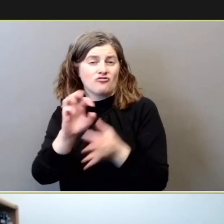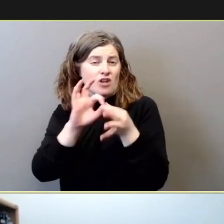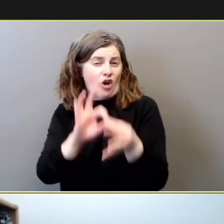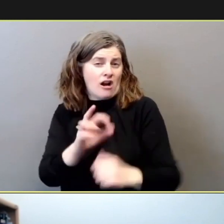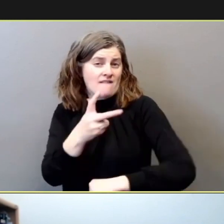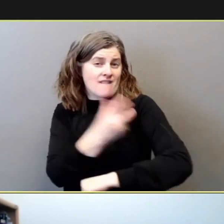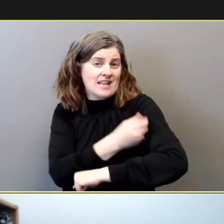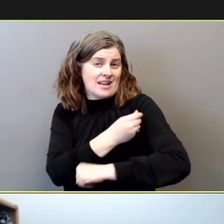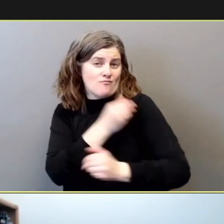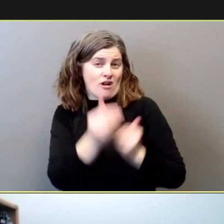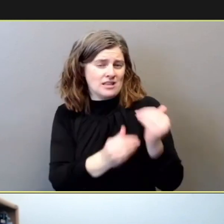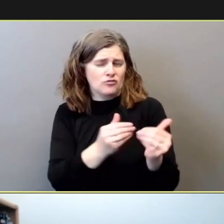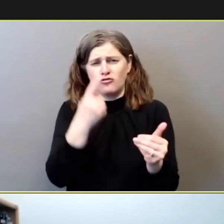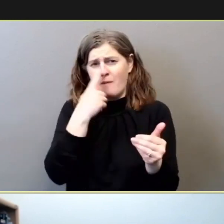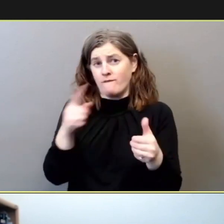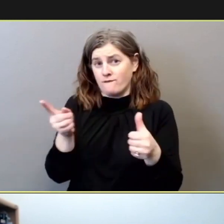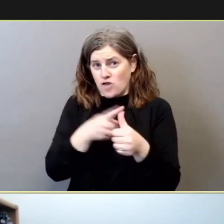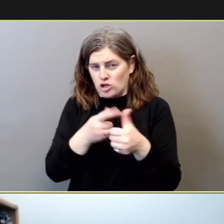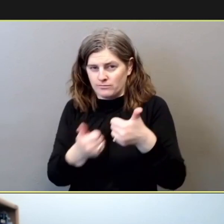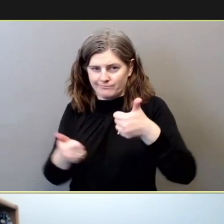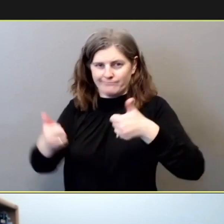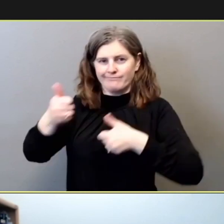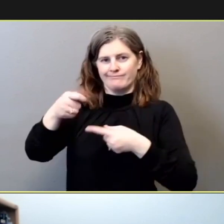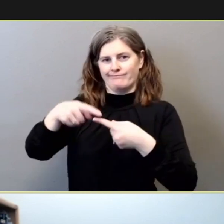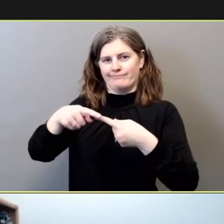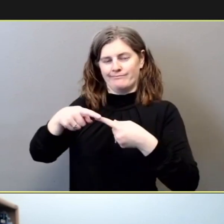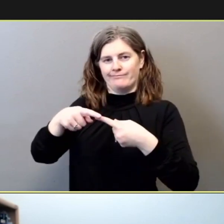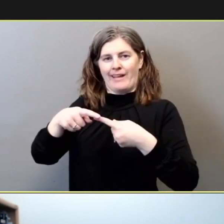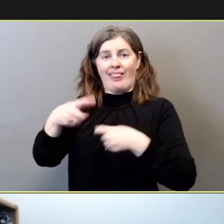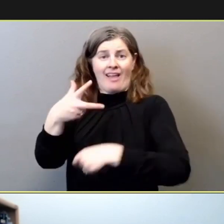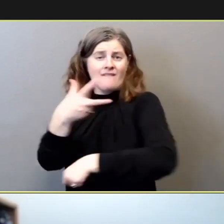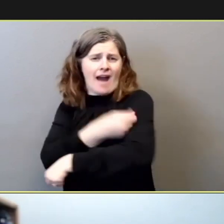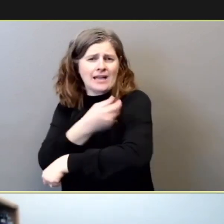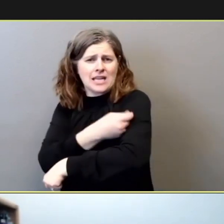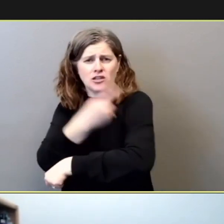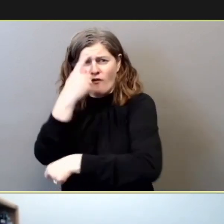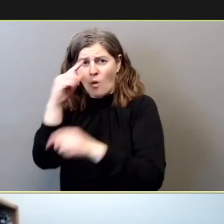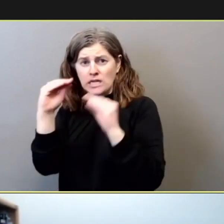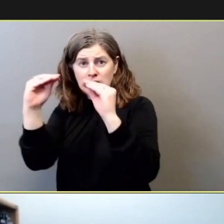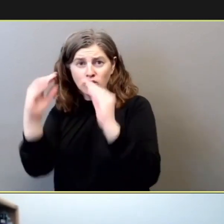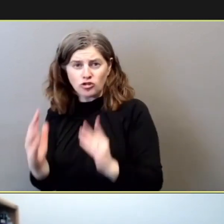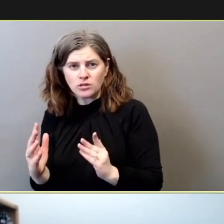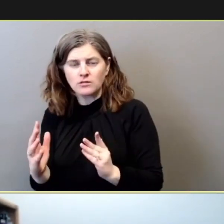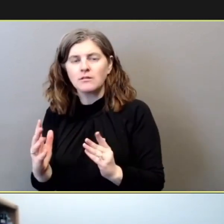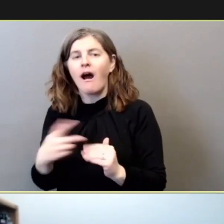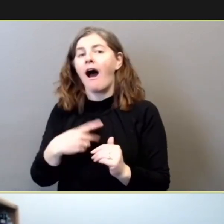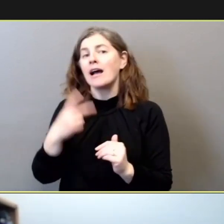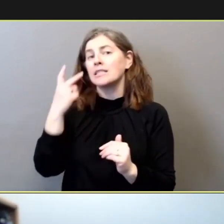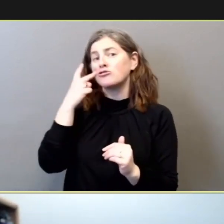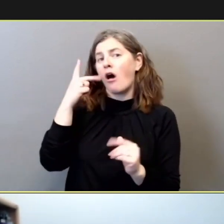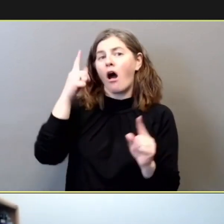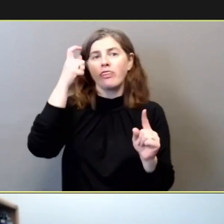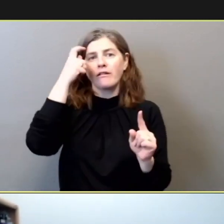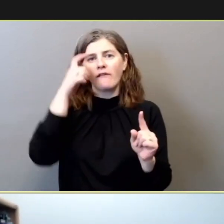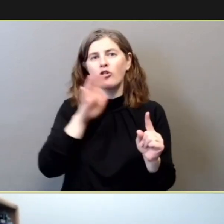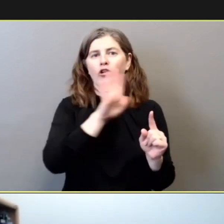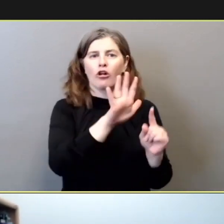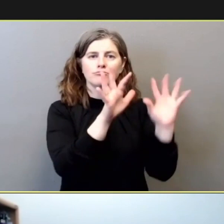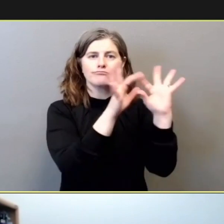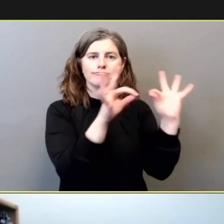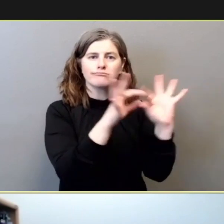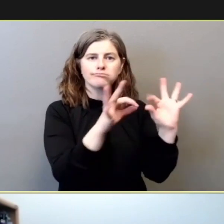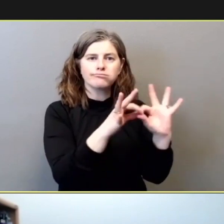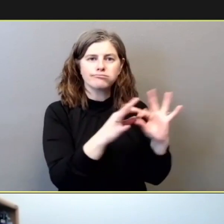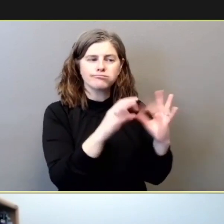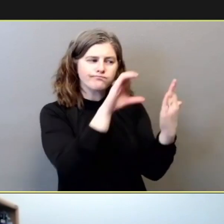vaccination process. So first and foremost, to the vaccinations for teachers. I saw the governor's statement.